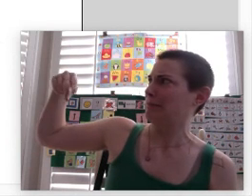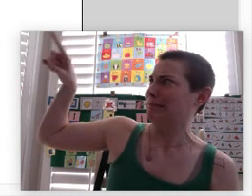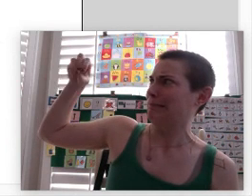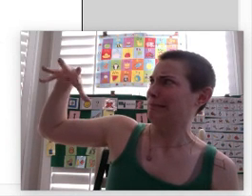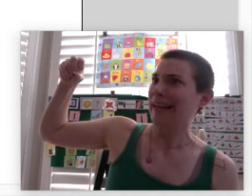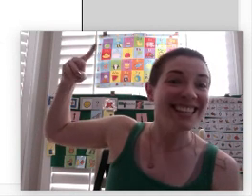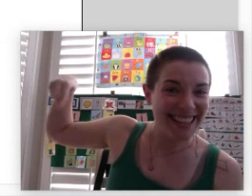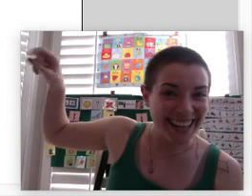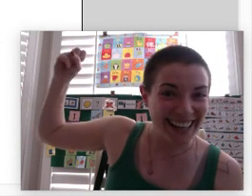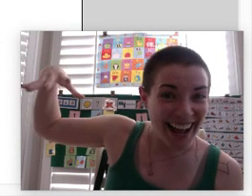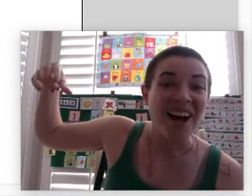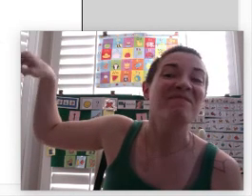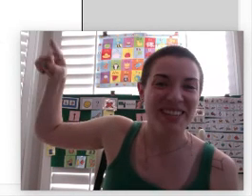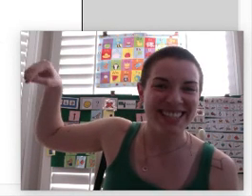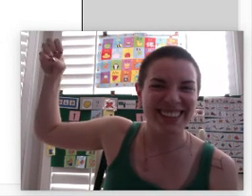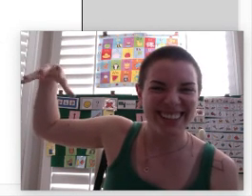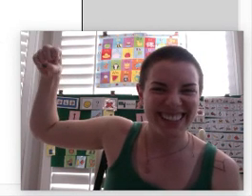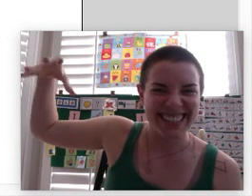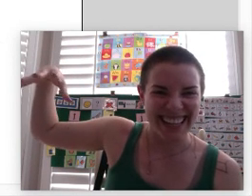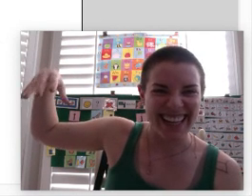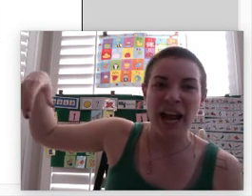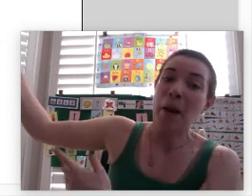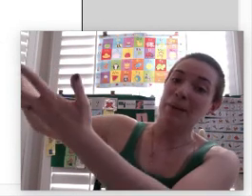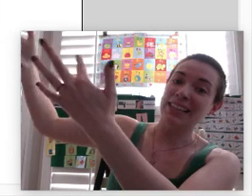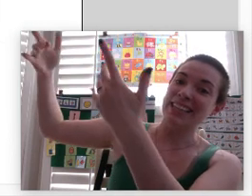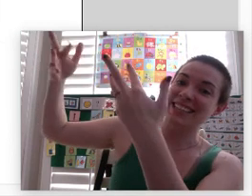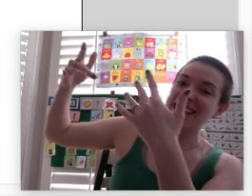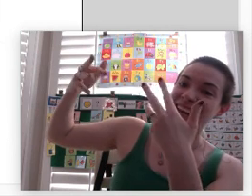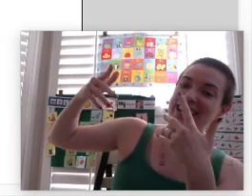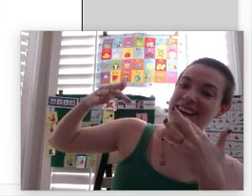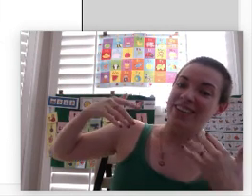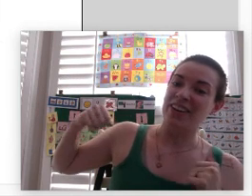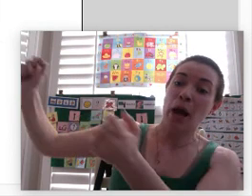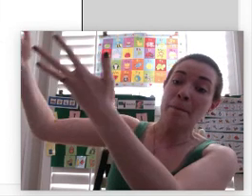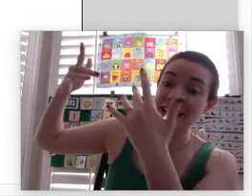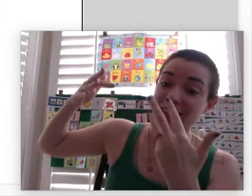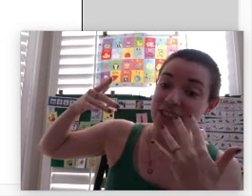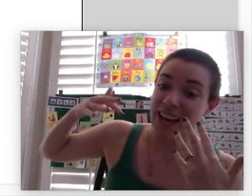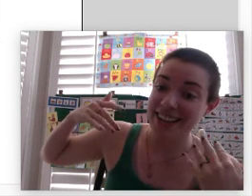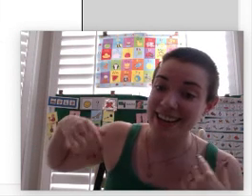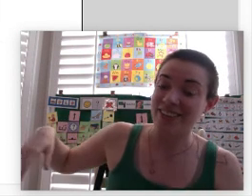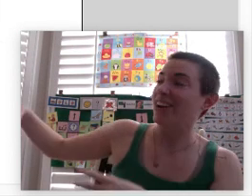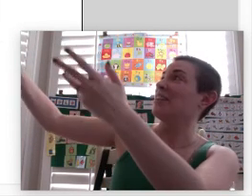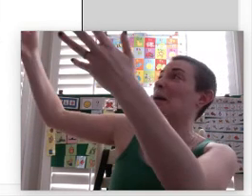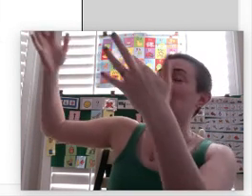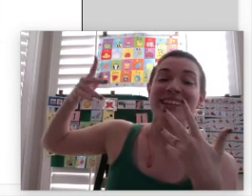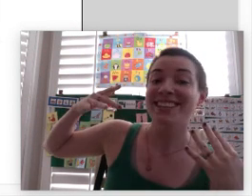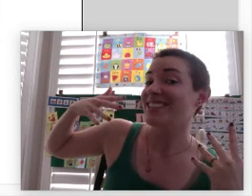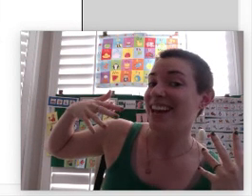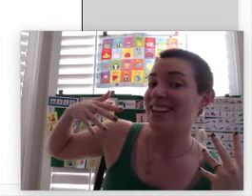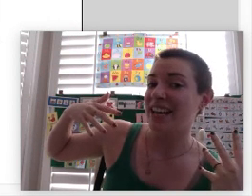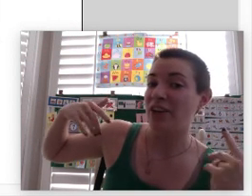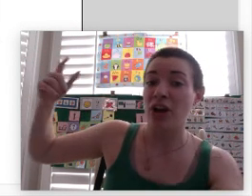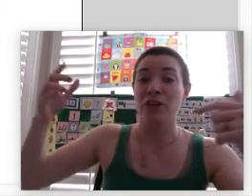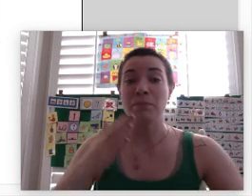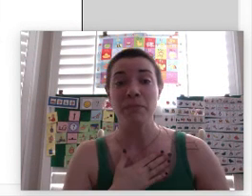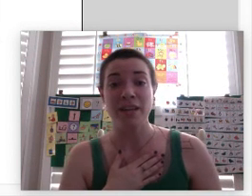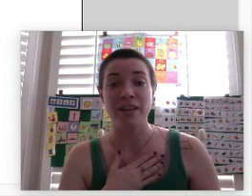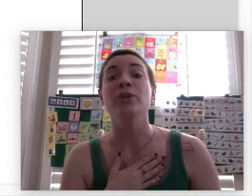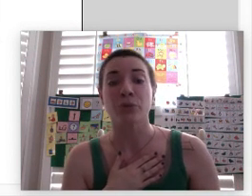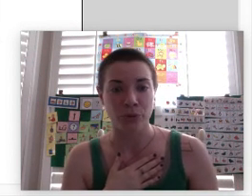Sun, Sun, Mr. Golden Sun, please shine down on, please shine down on, please shine down